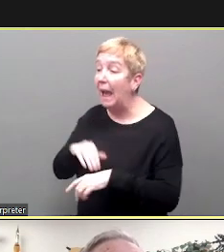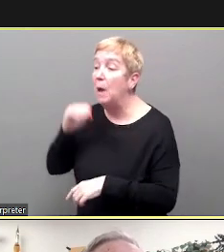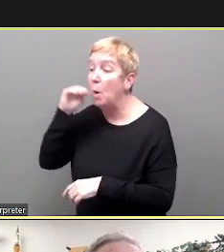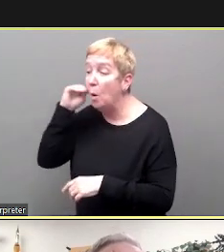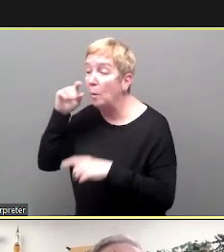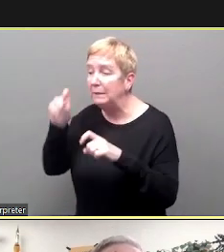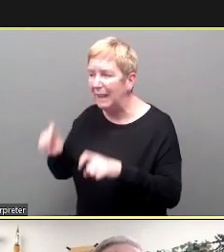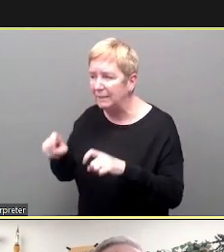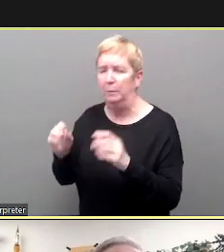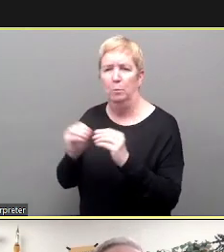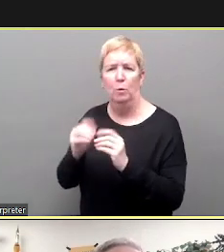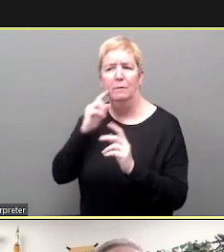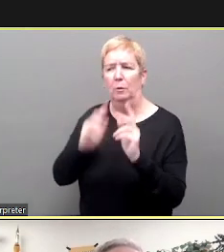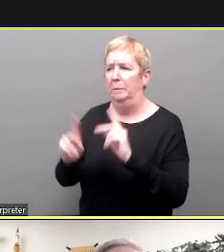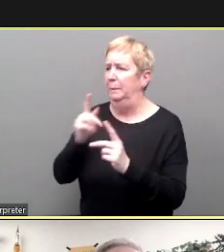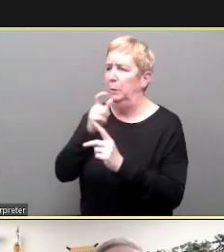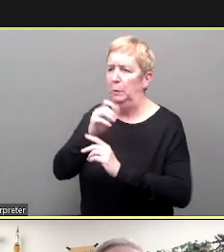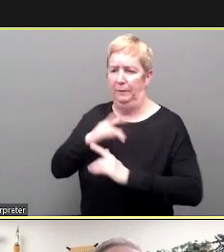if you do